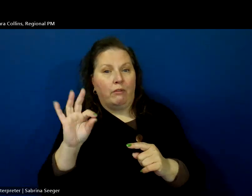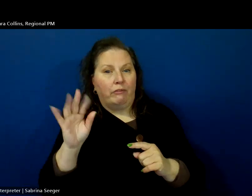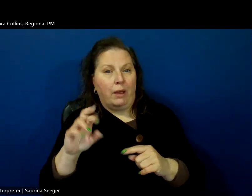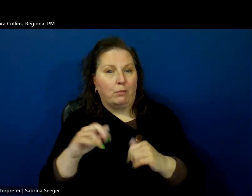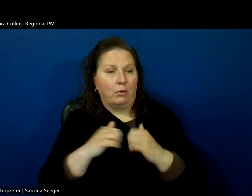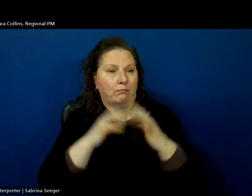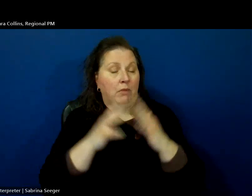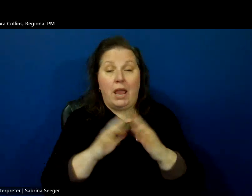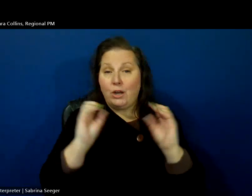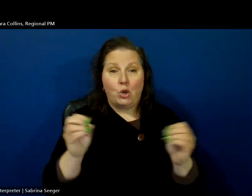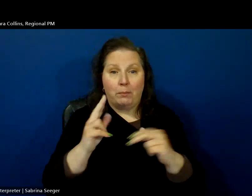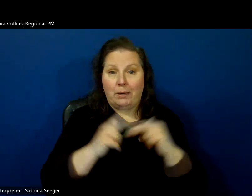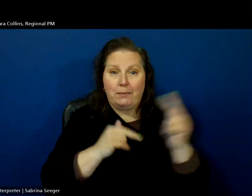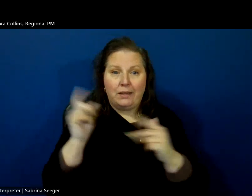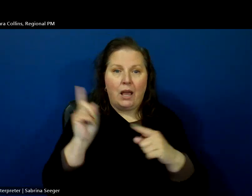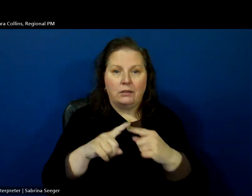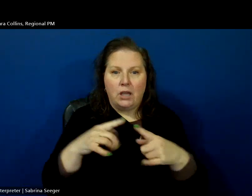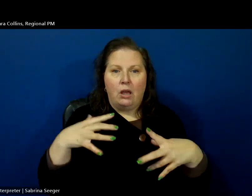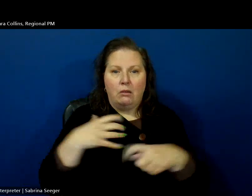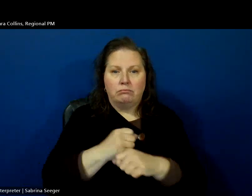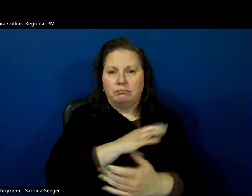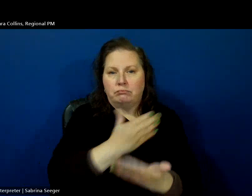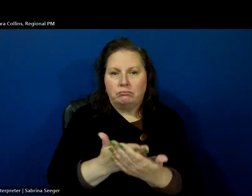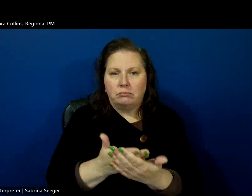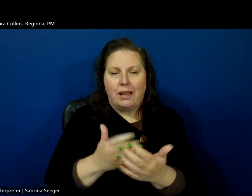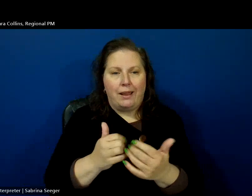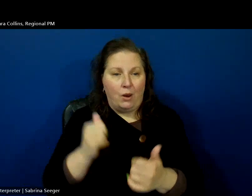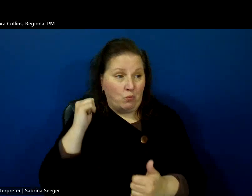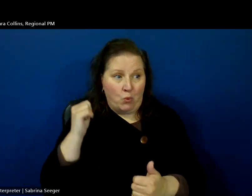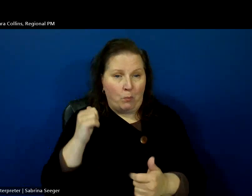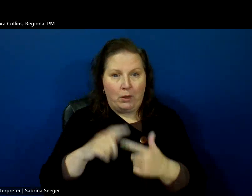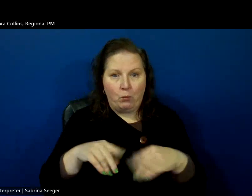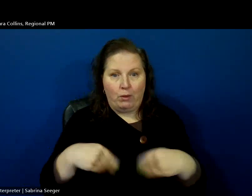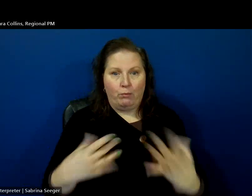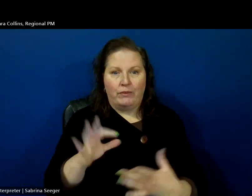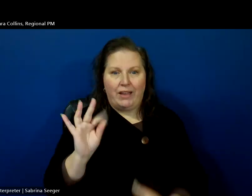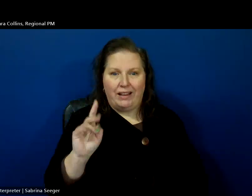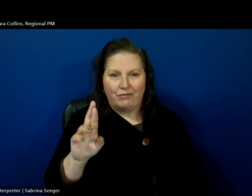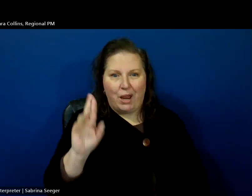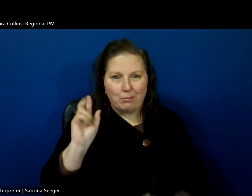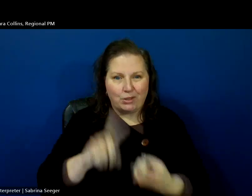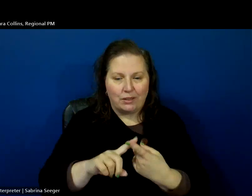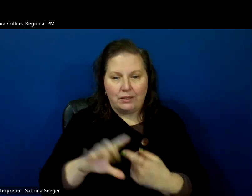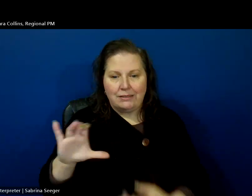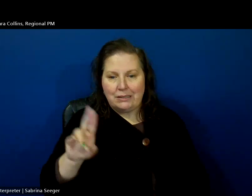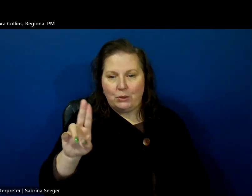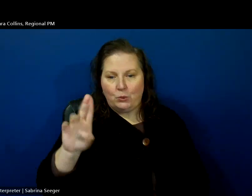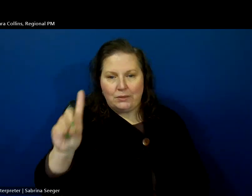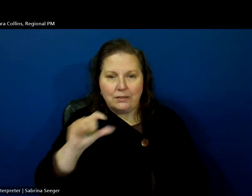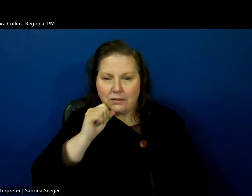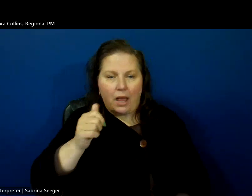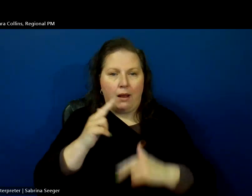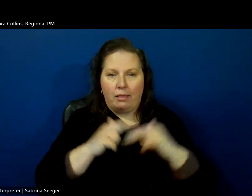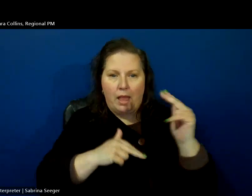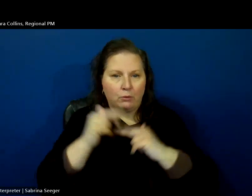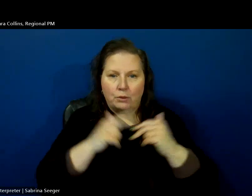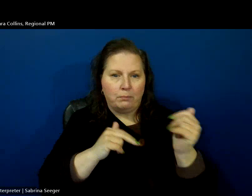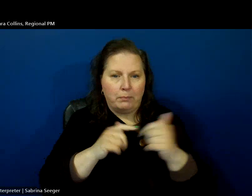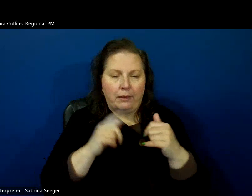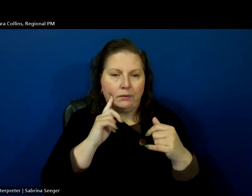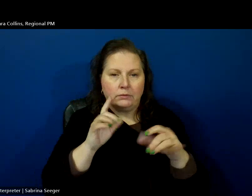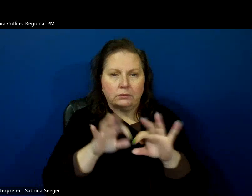built fiber until Consolidated got here, and now nobody will build fiber. The CUDs were not allowed to build in cabled